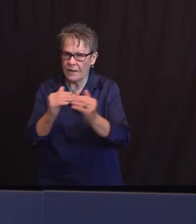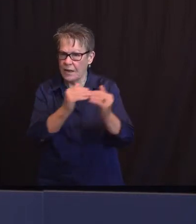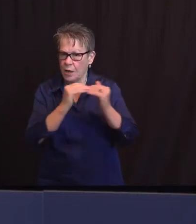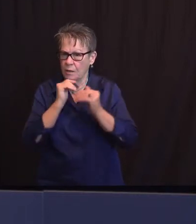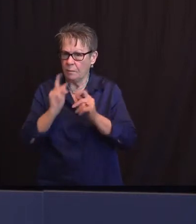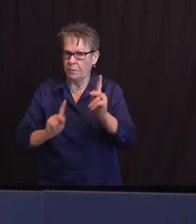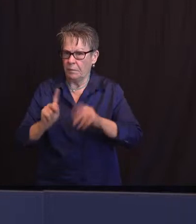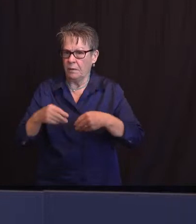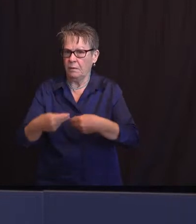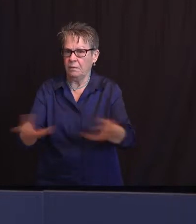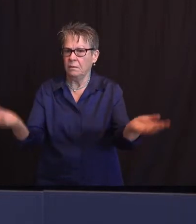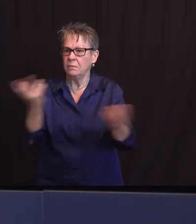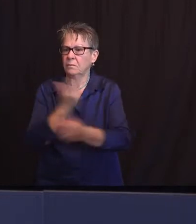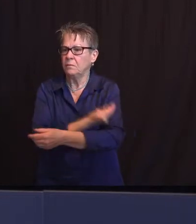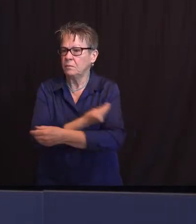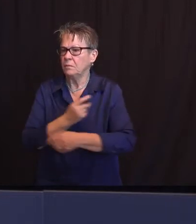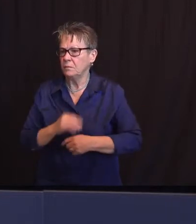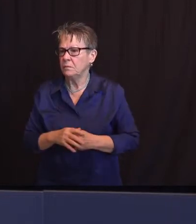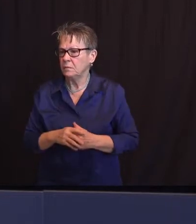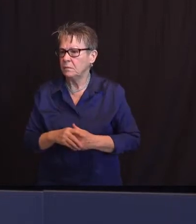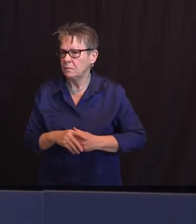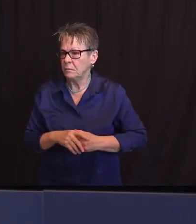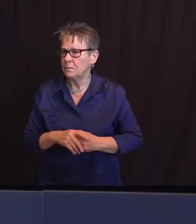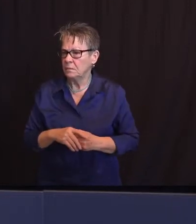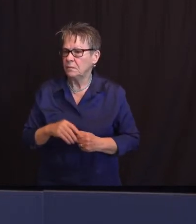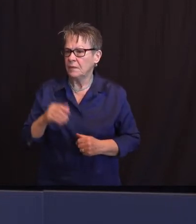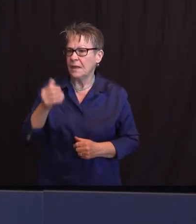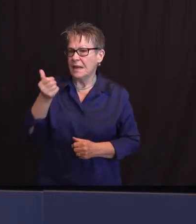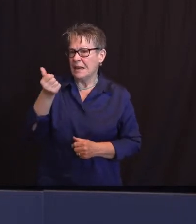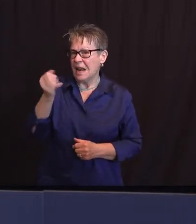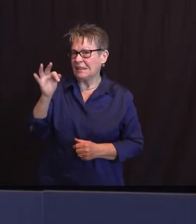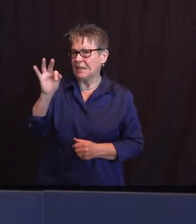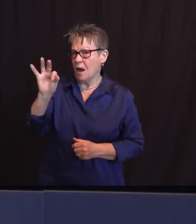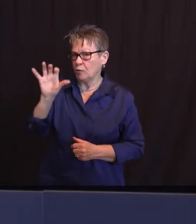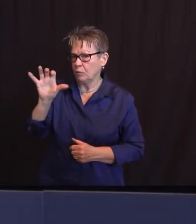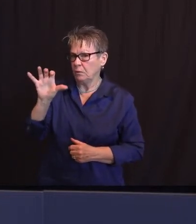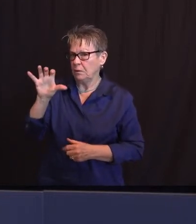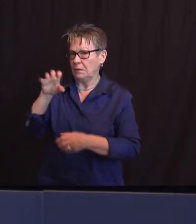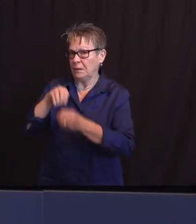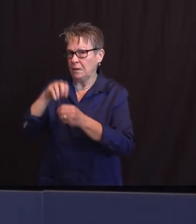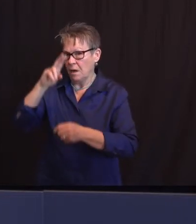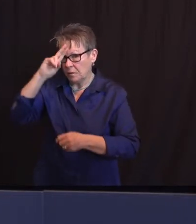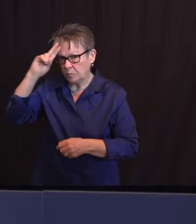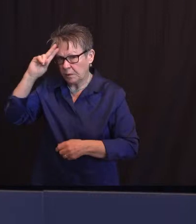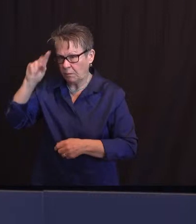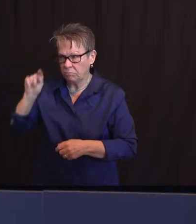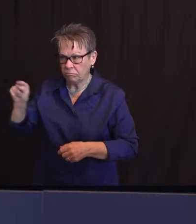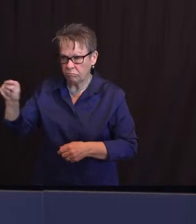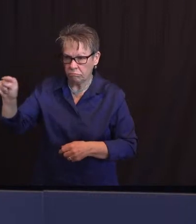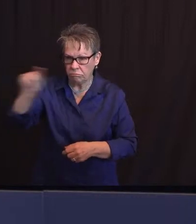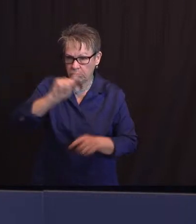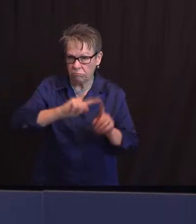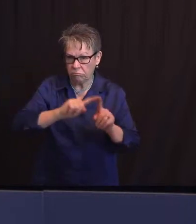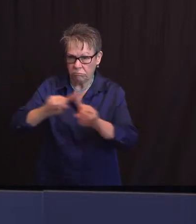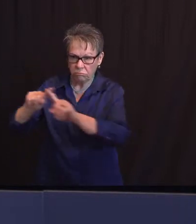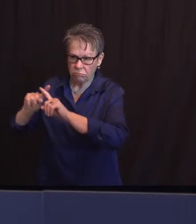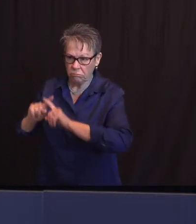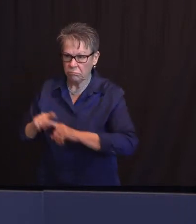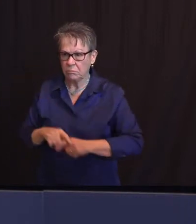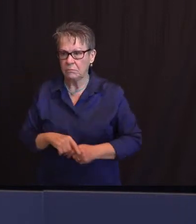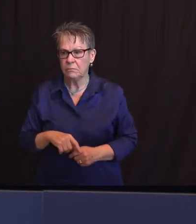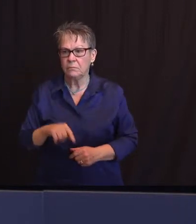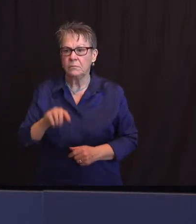1,992 hospitalizations of COVID-19 positive patients and persons under investigation. There are